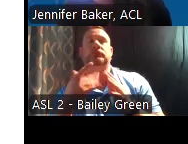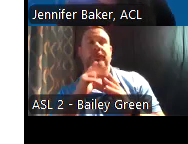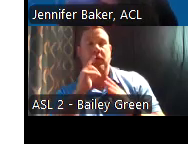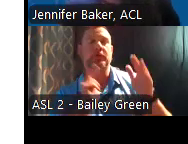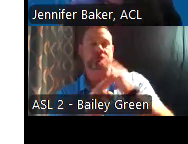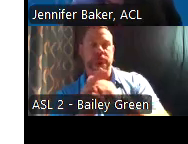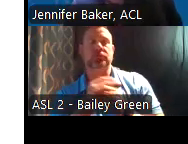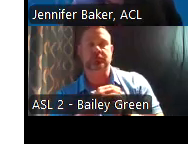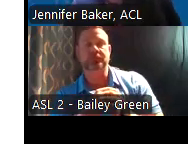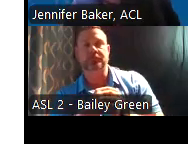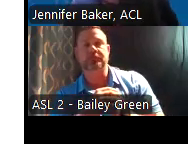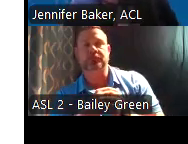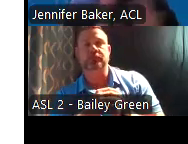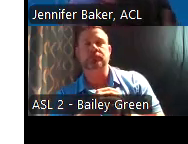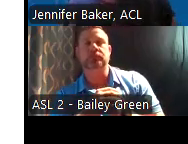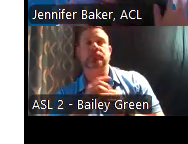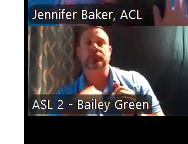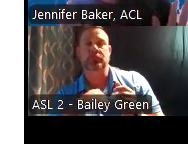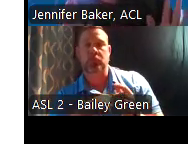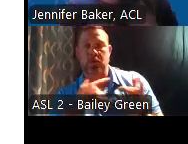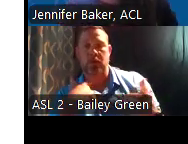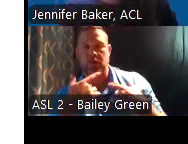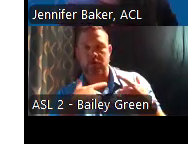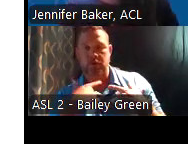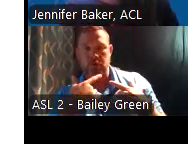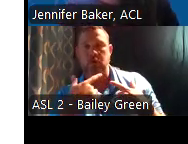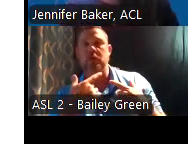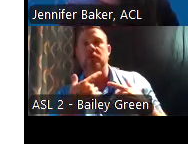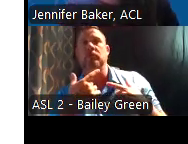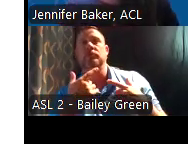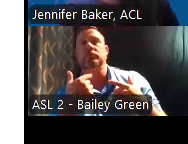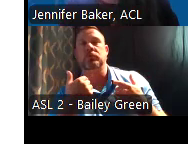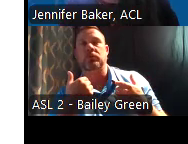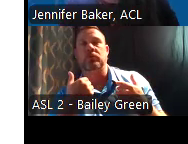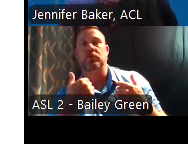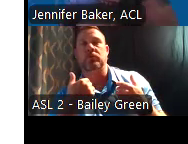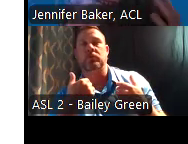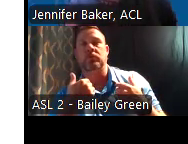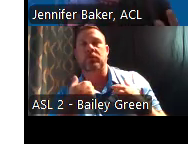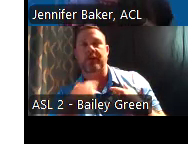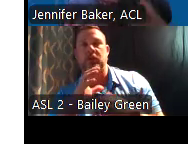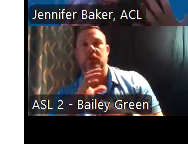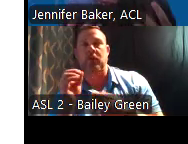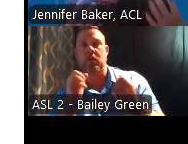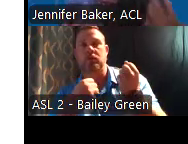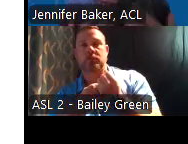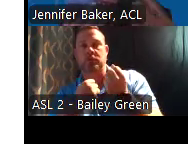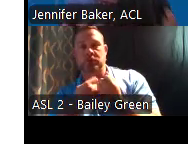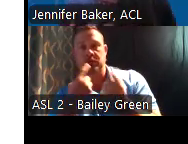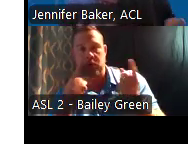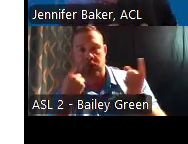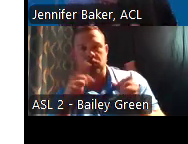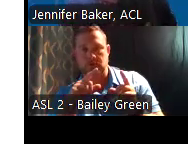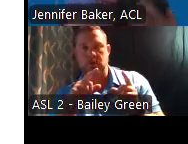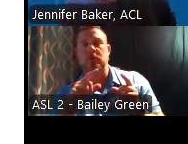visions. And so we're so thrilled to have the co-sponsorship agreement that